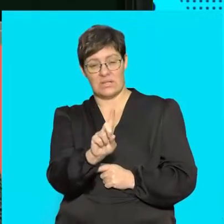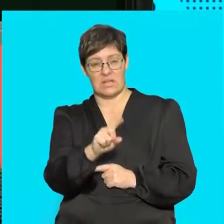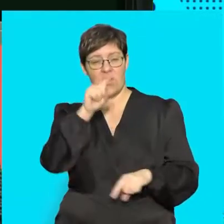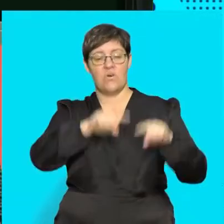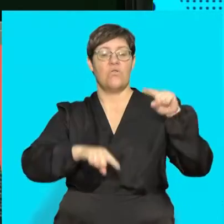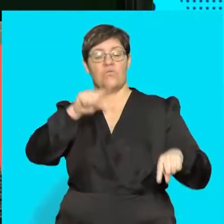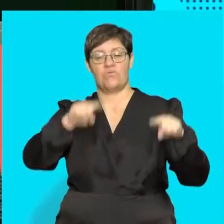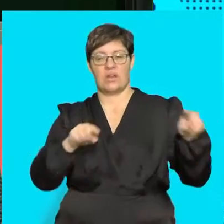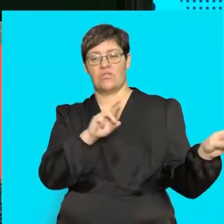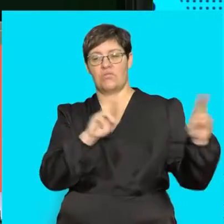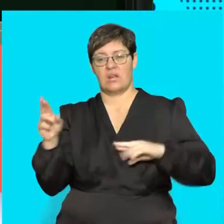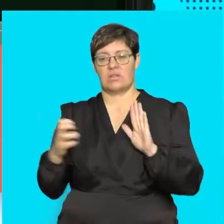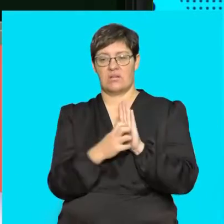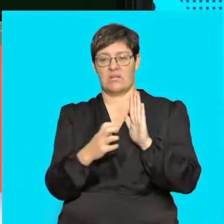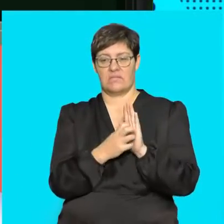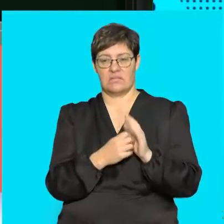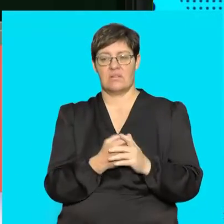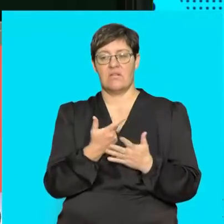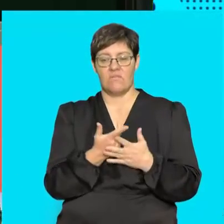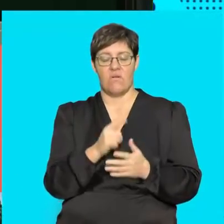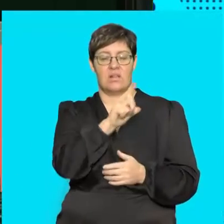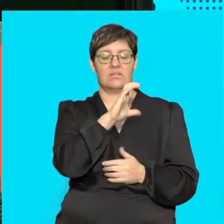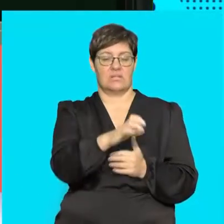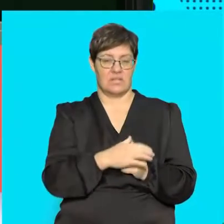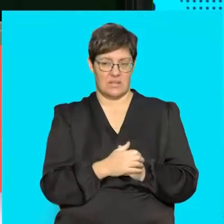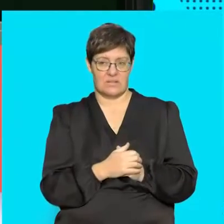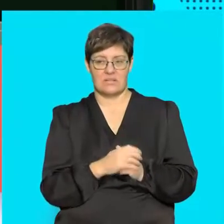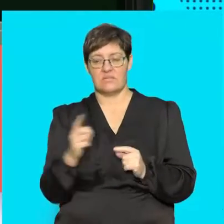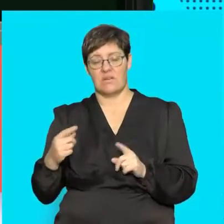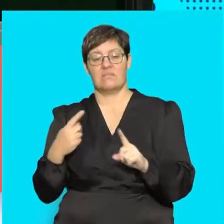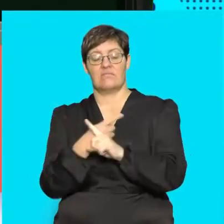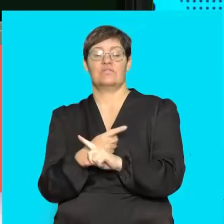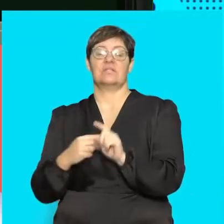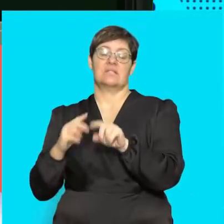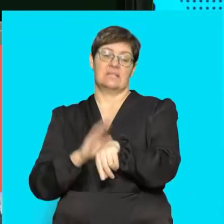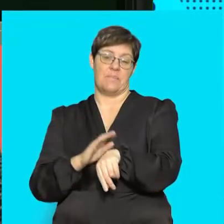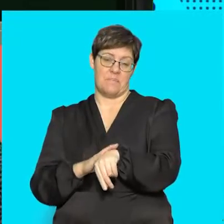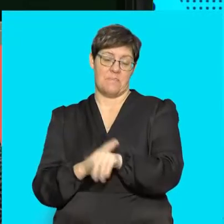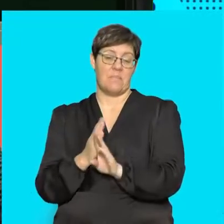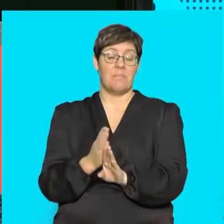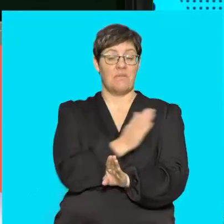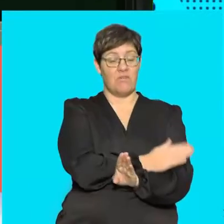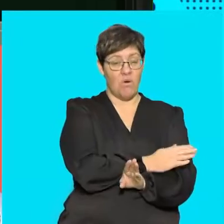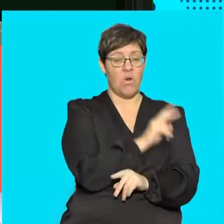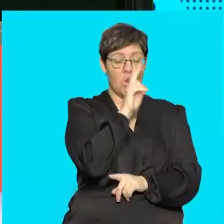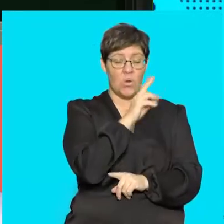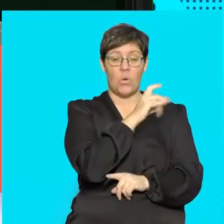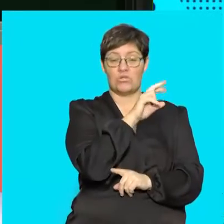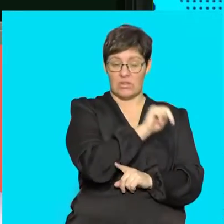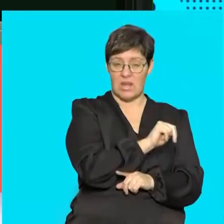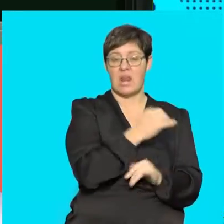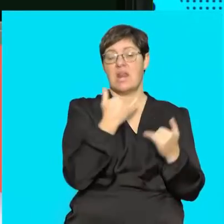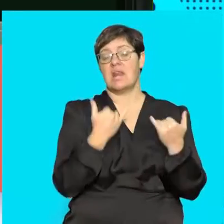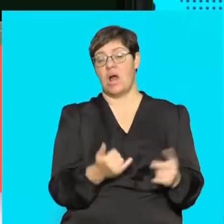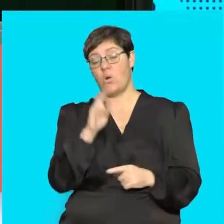the rate of the reaction graphs for Le Chatelier versus time. In our previous session, we looked at the